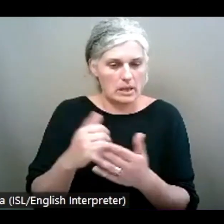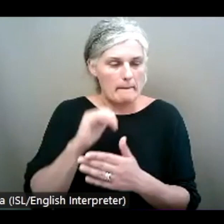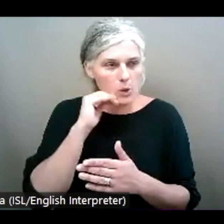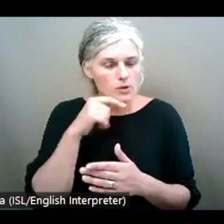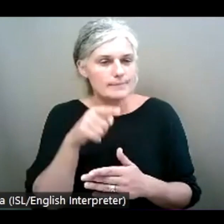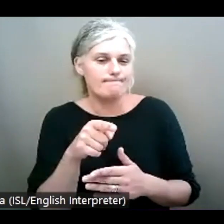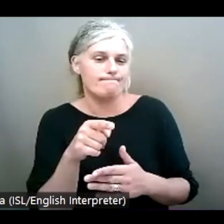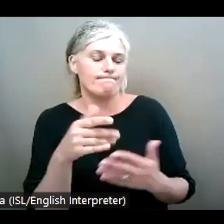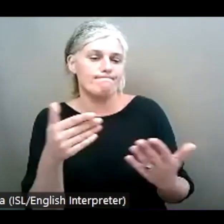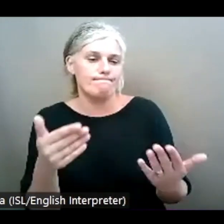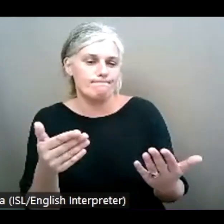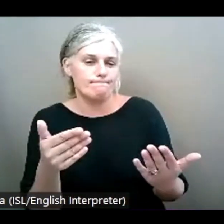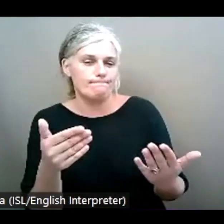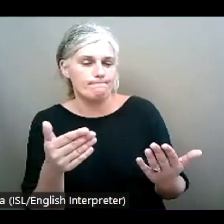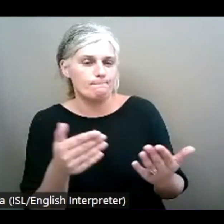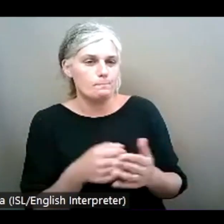this